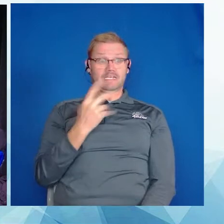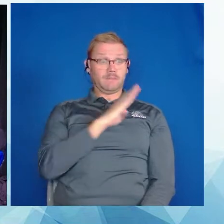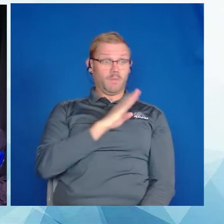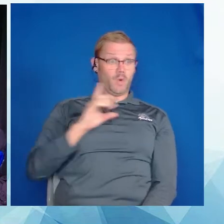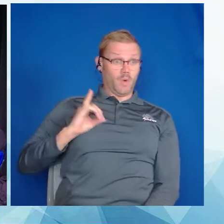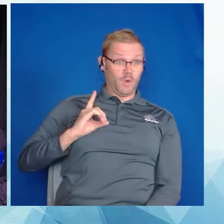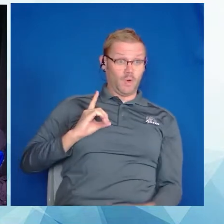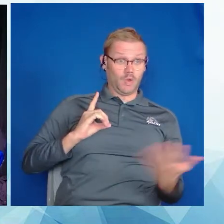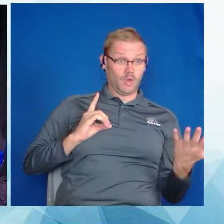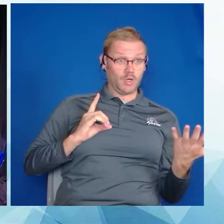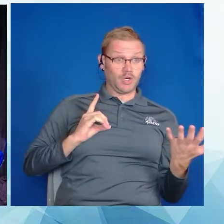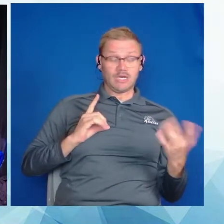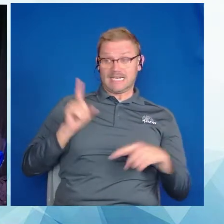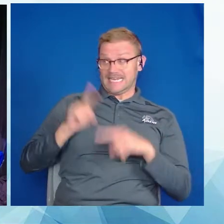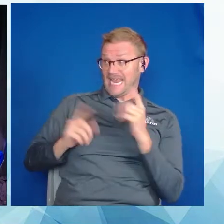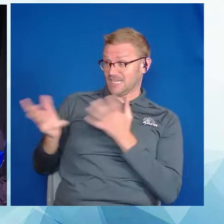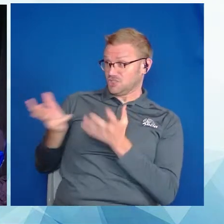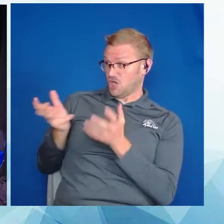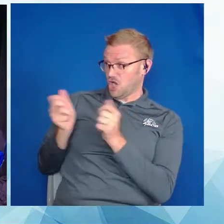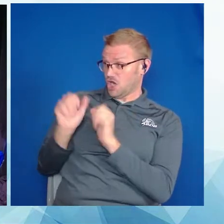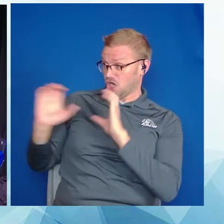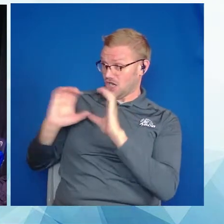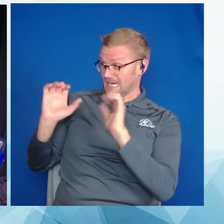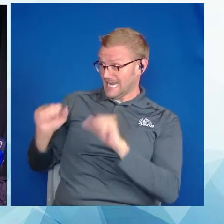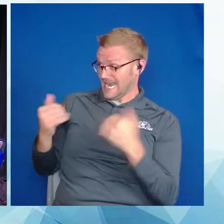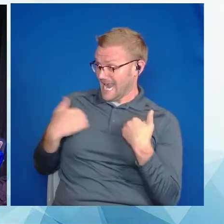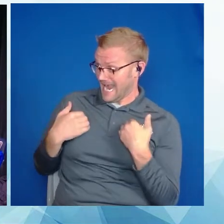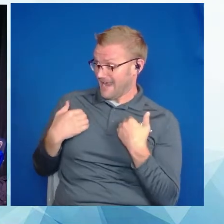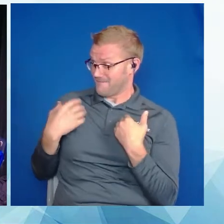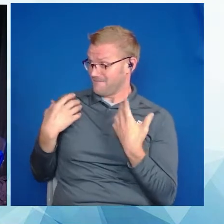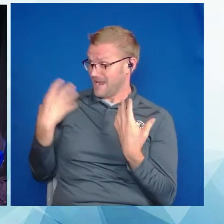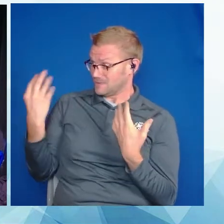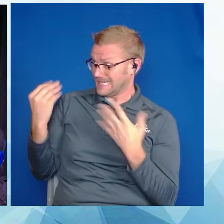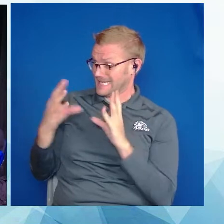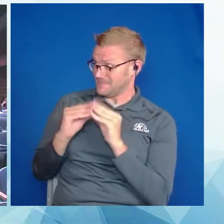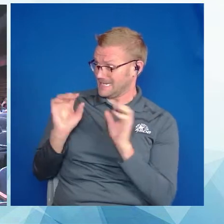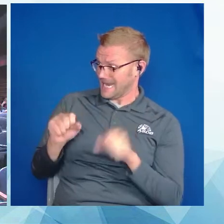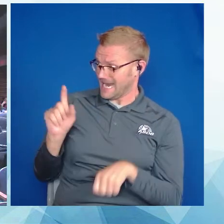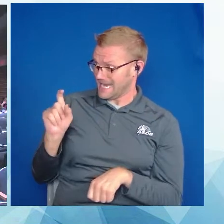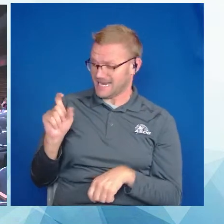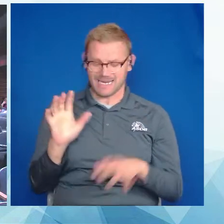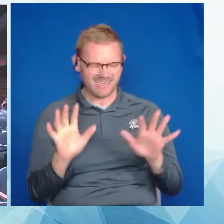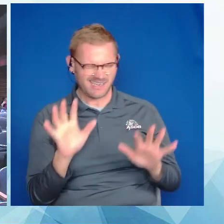Yeah. can't It's- talk, or? Yes, yeah. Okay.